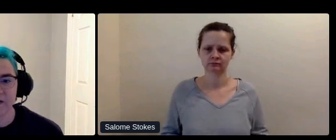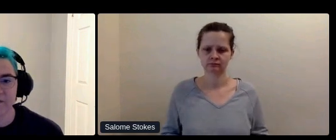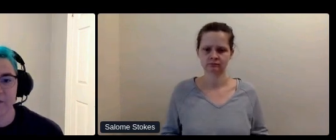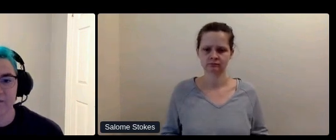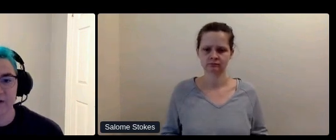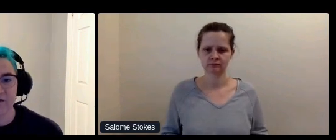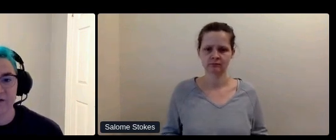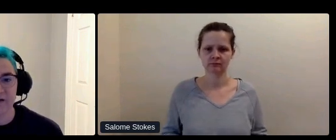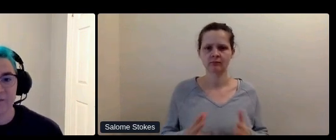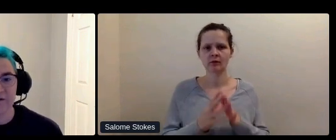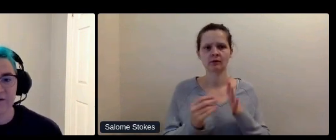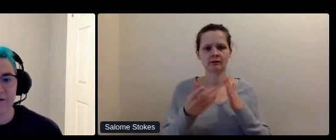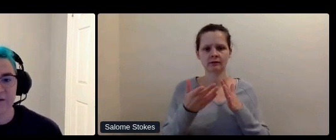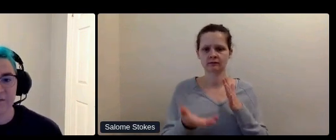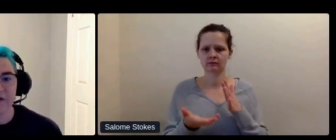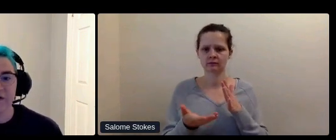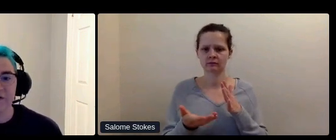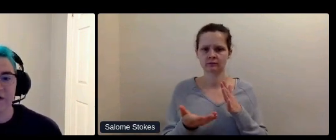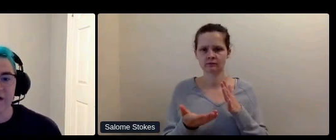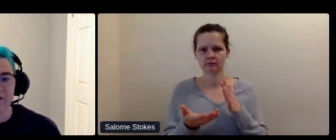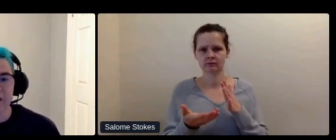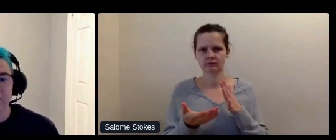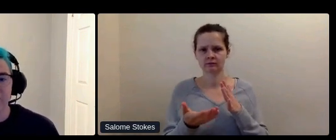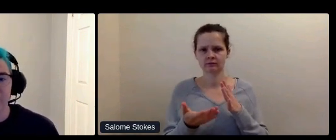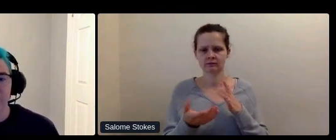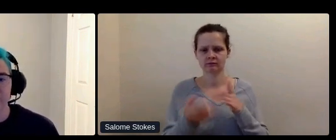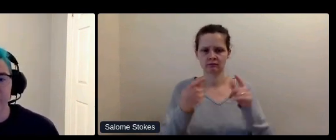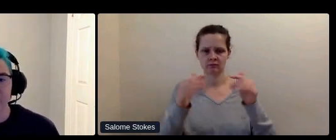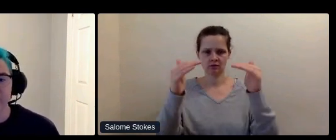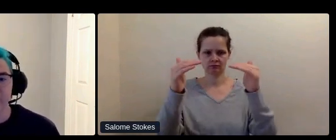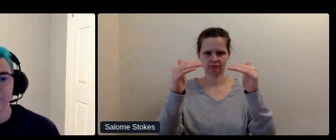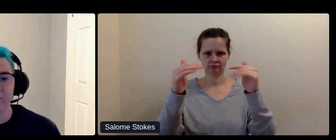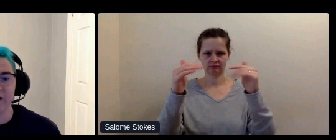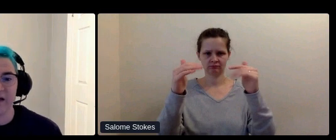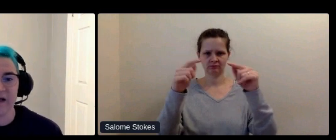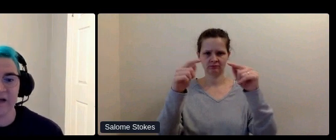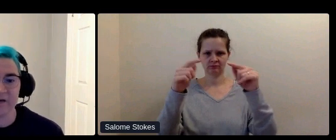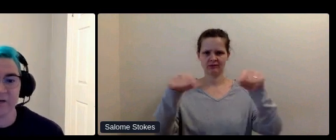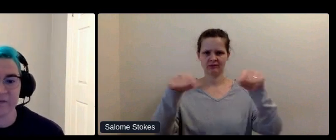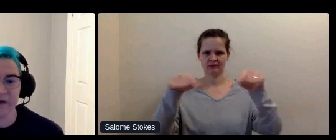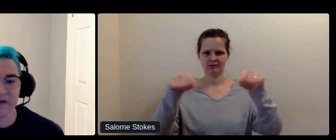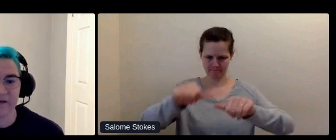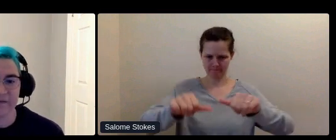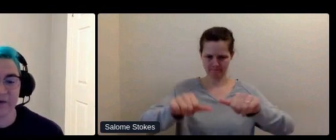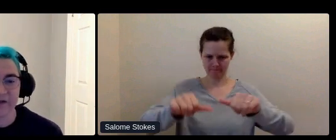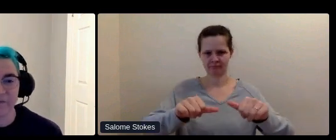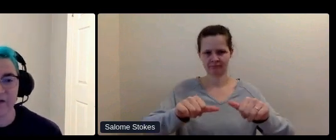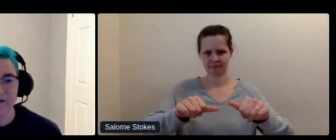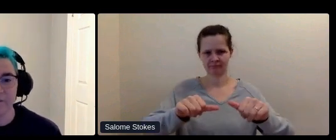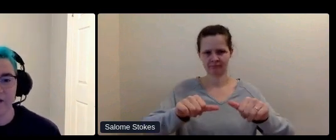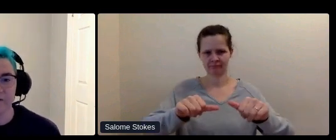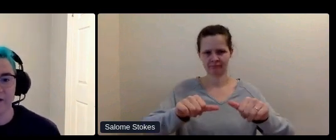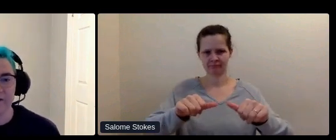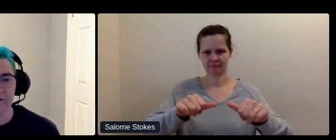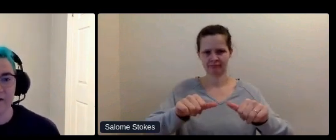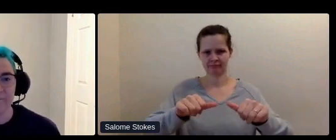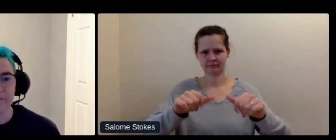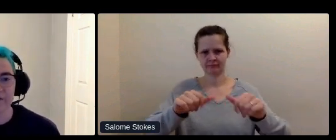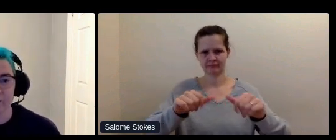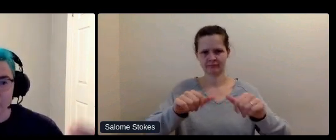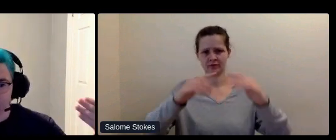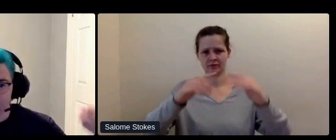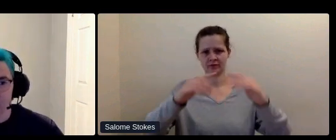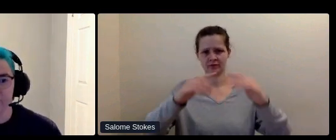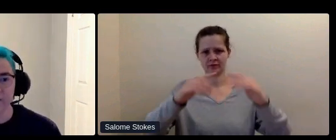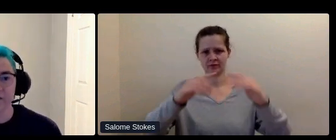constructed as a part of the underlying banter system so that each dialogue audio file was implemented and had a corresponding subtitle line.